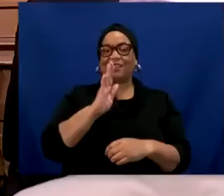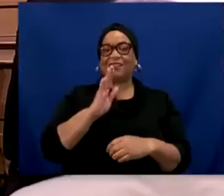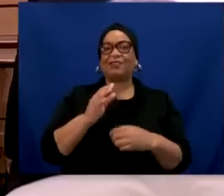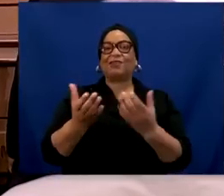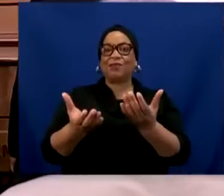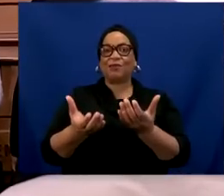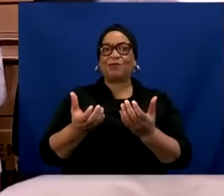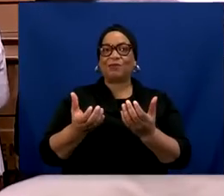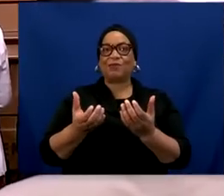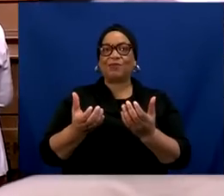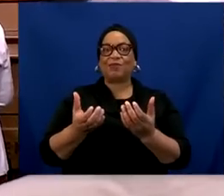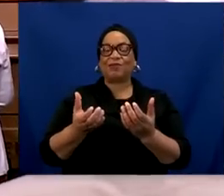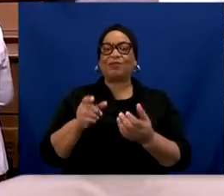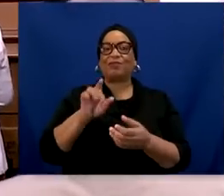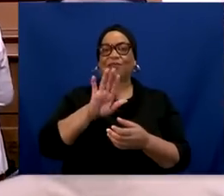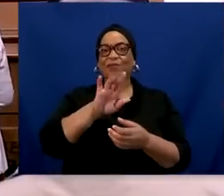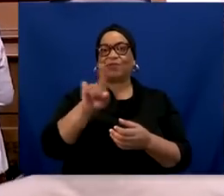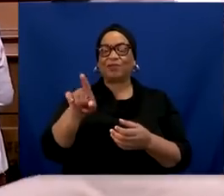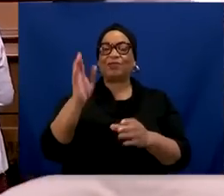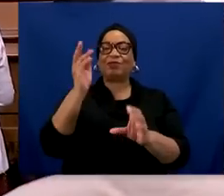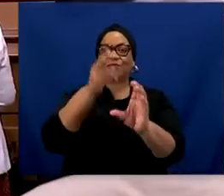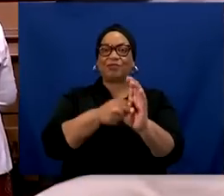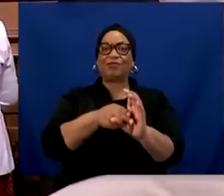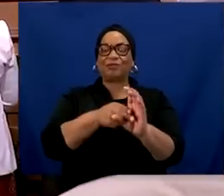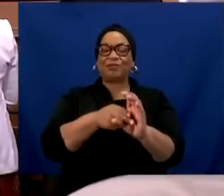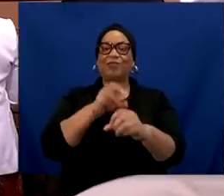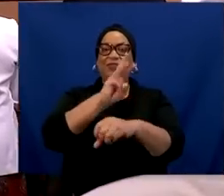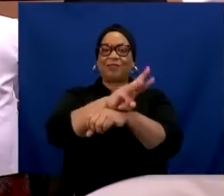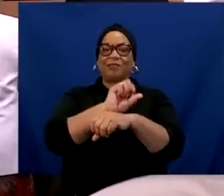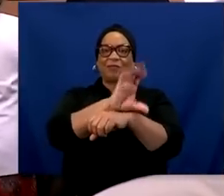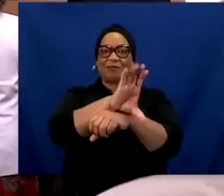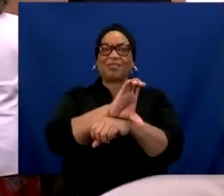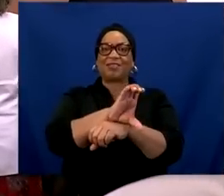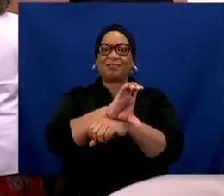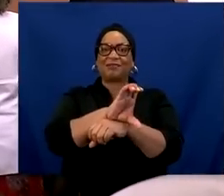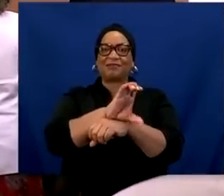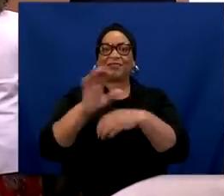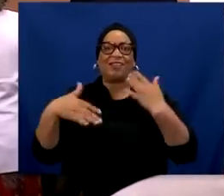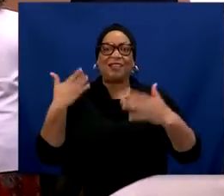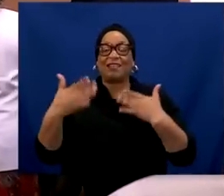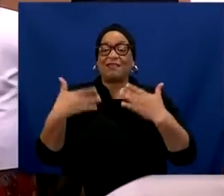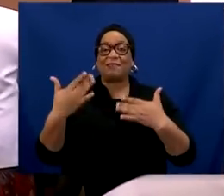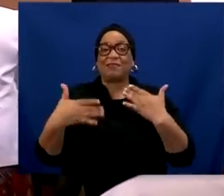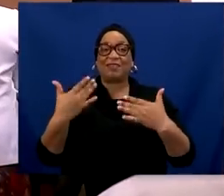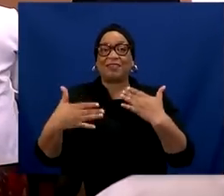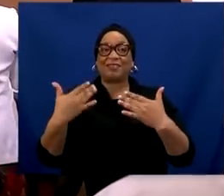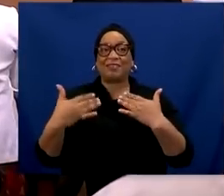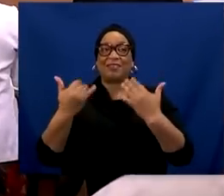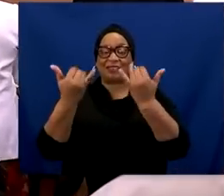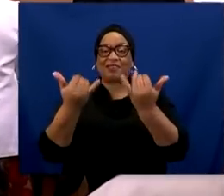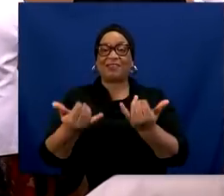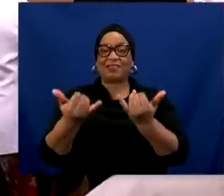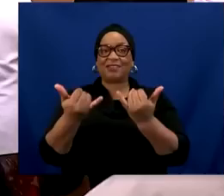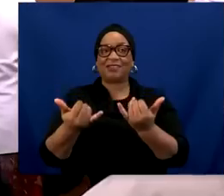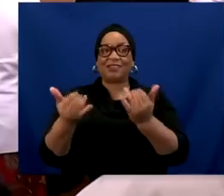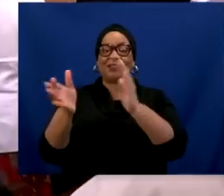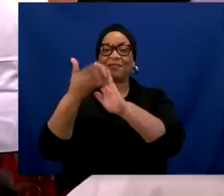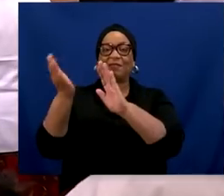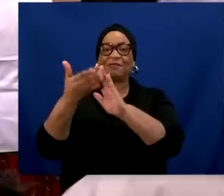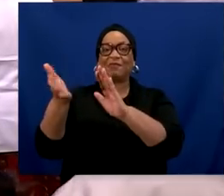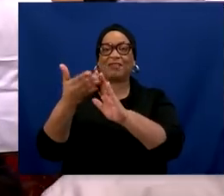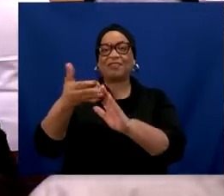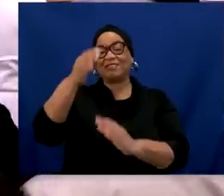your Christian journey, He sent you to Wheeler Avenue Baptist Church. I'm so excited about that today. I praise God for